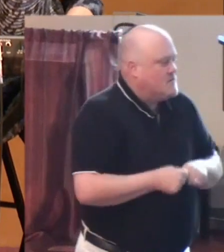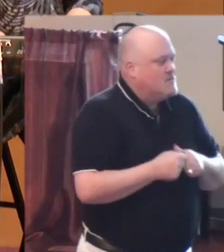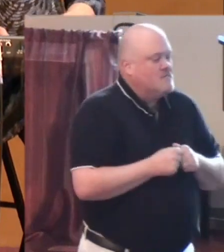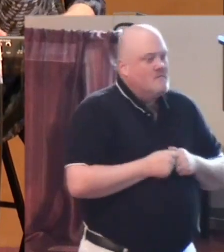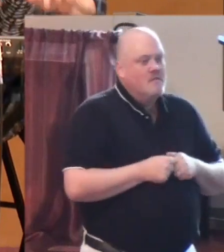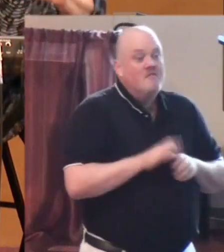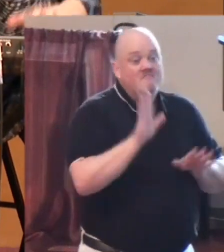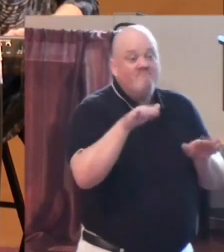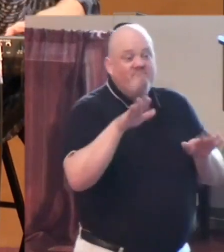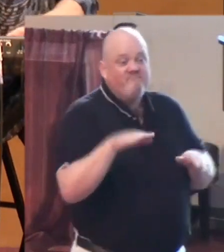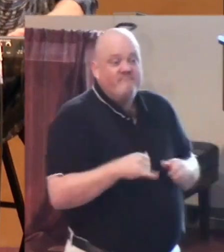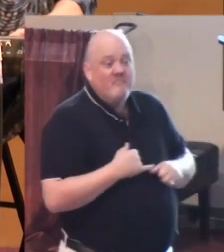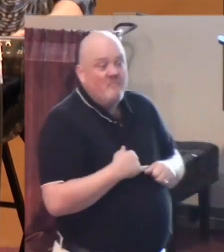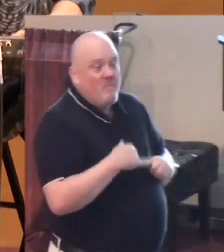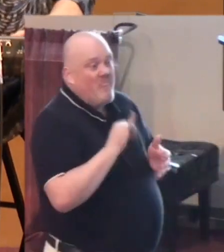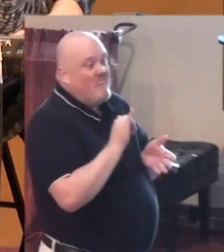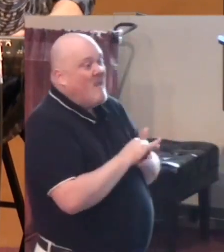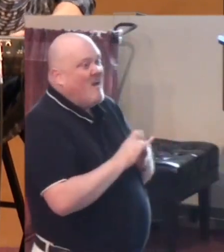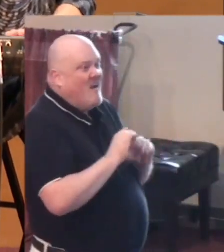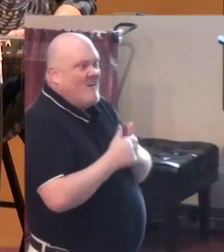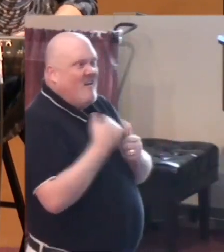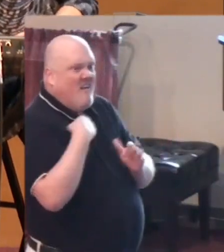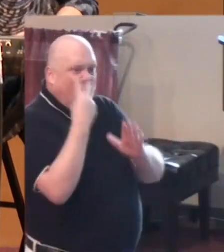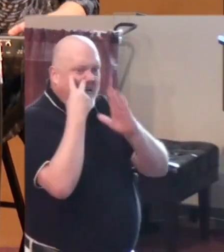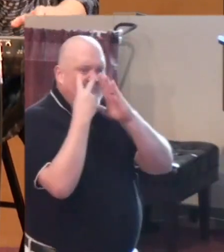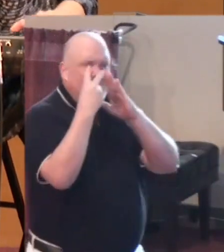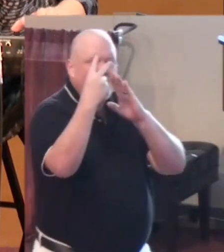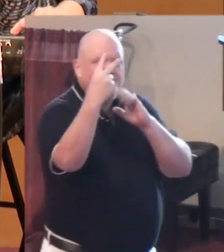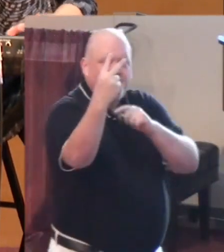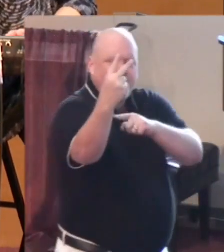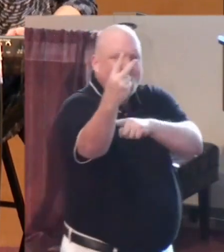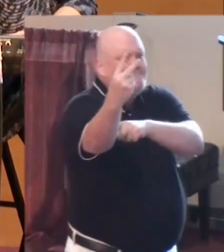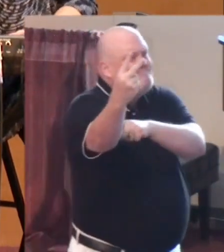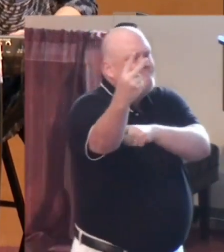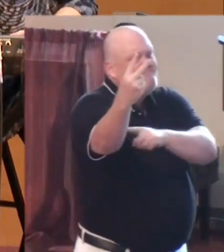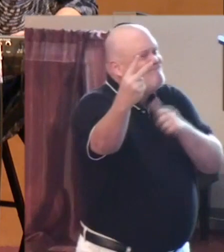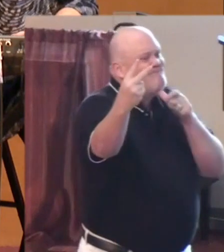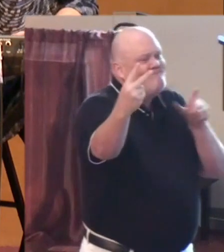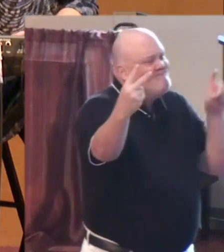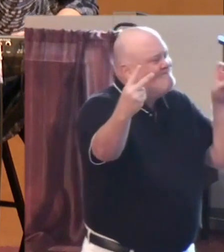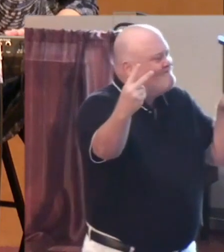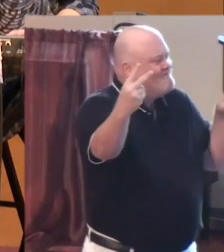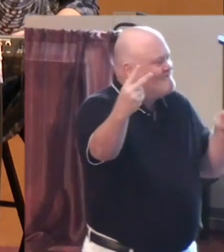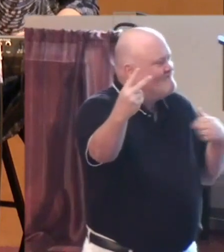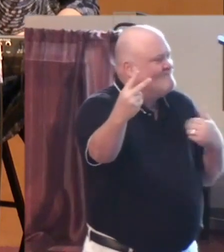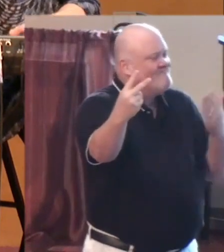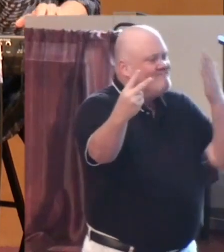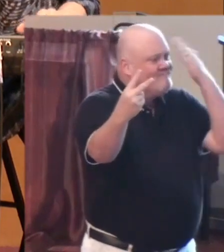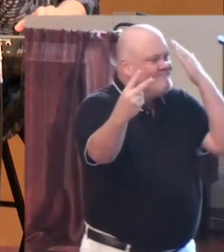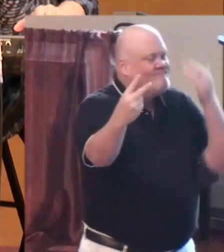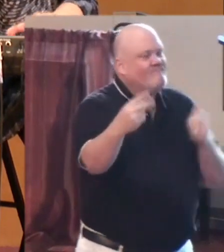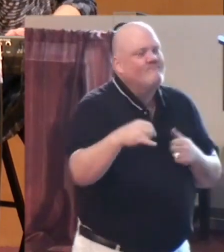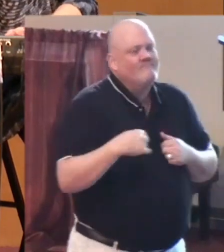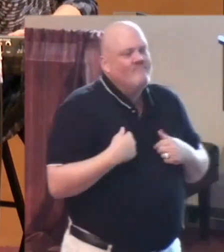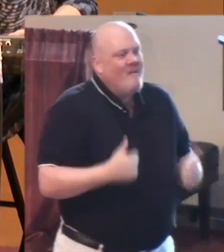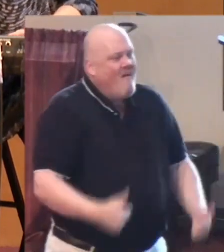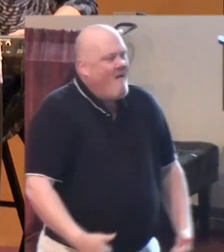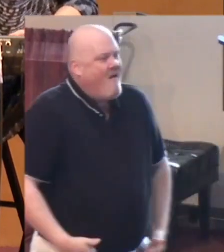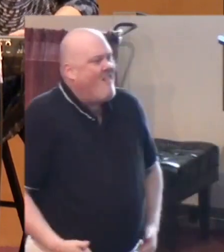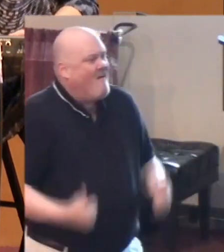surprise? And how it's gonna turn out is not for us to know. Life's